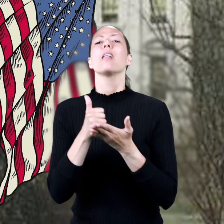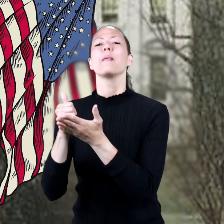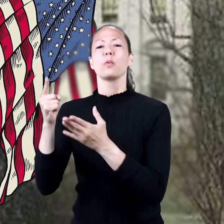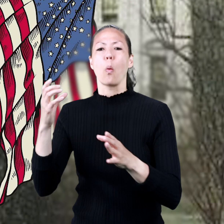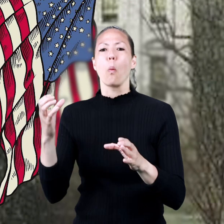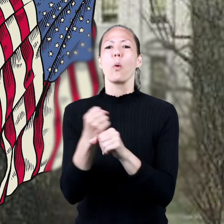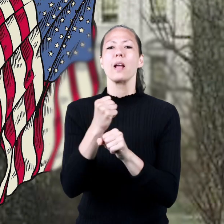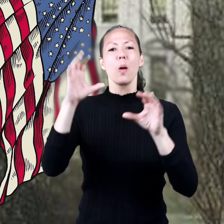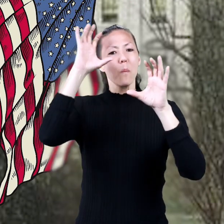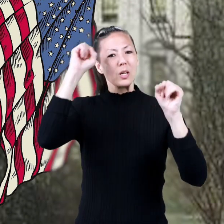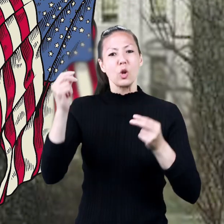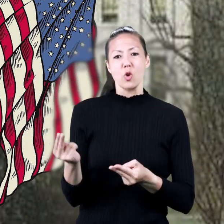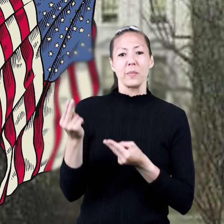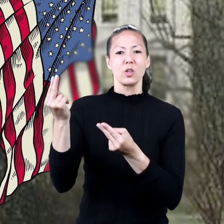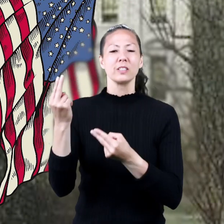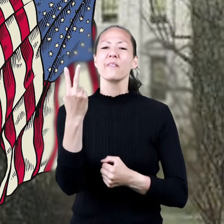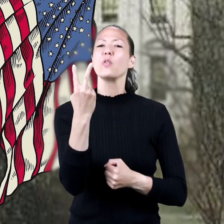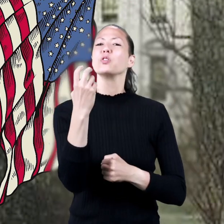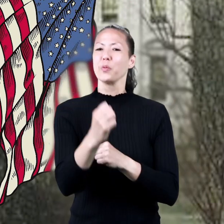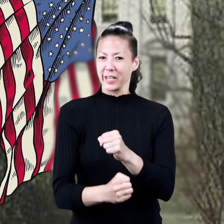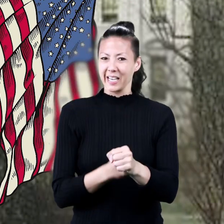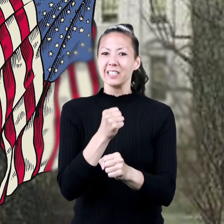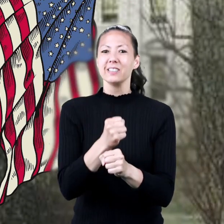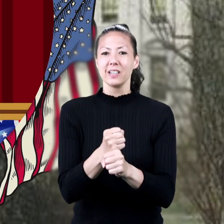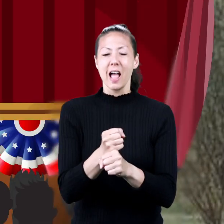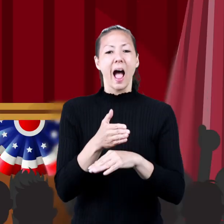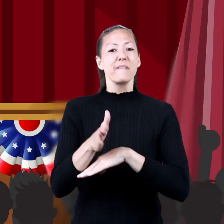2 years after his second Senate loss.